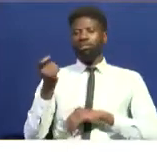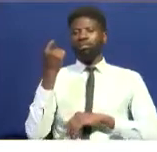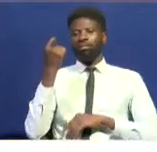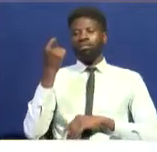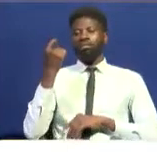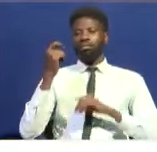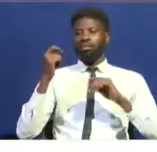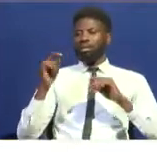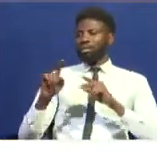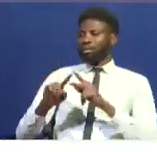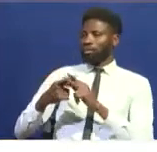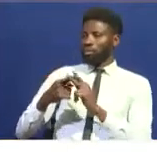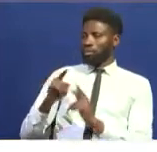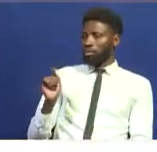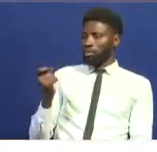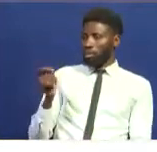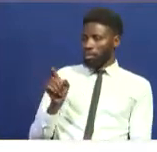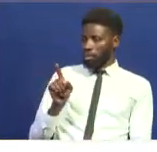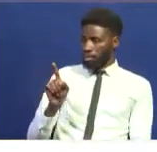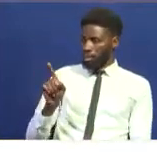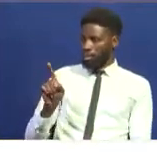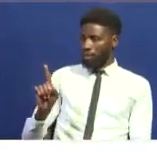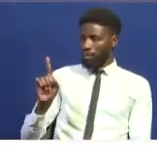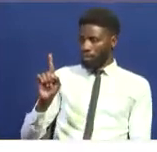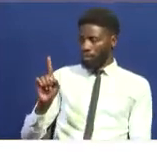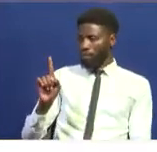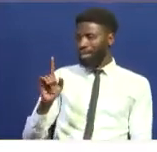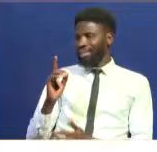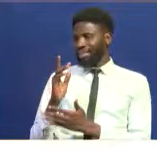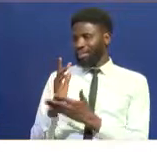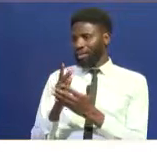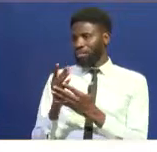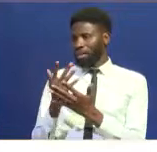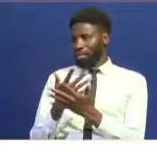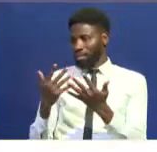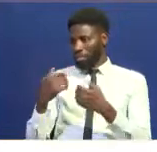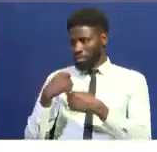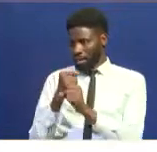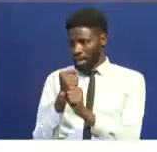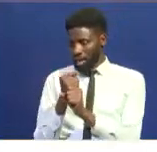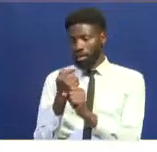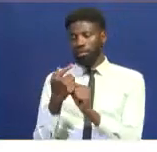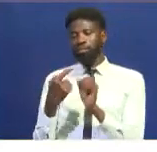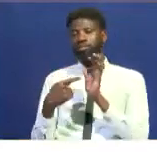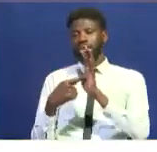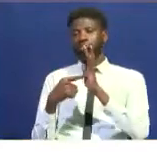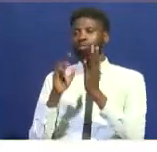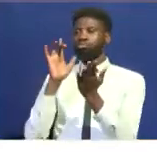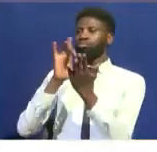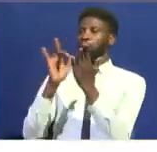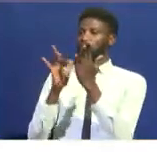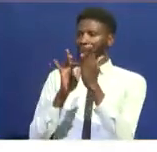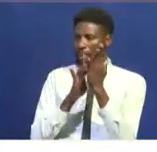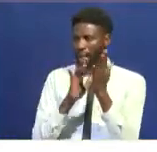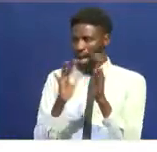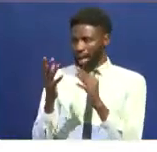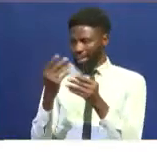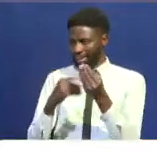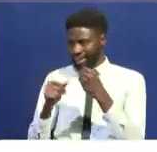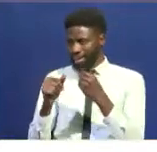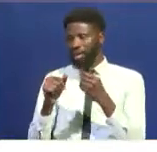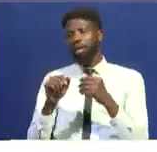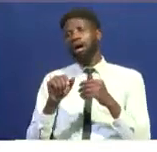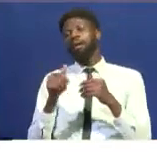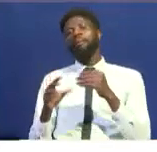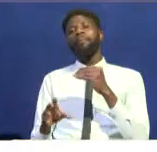Kenya. We start from the business of smart meters, smart distributions, and then solar, and